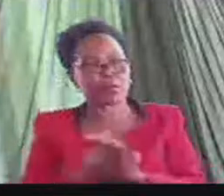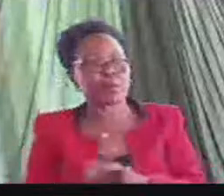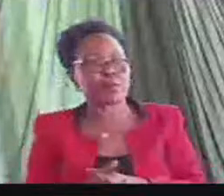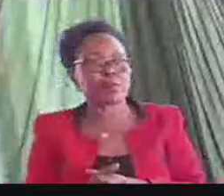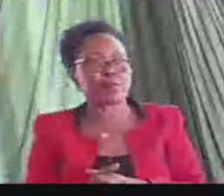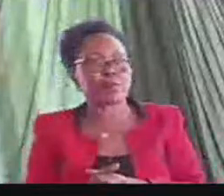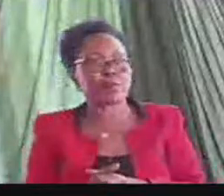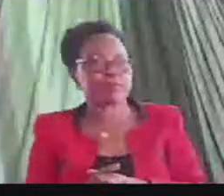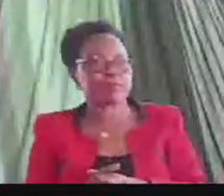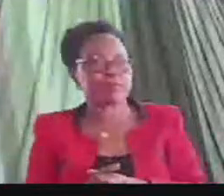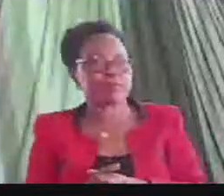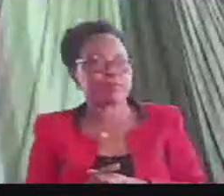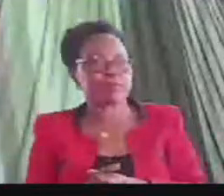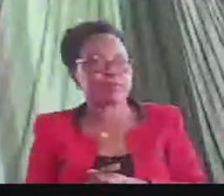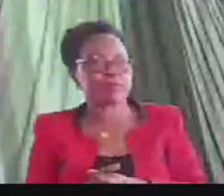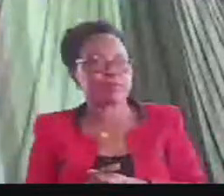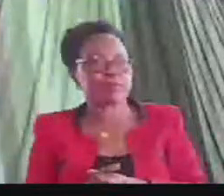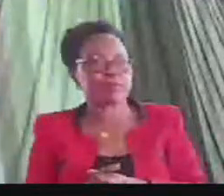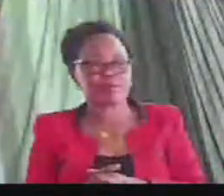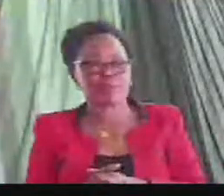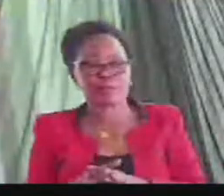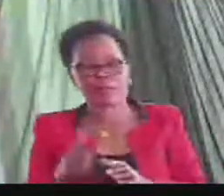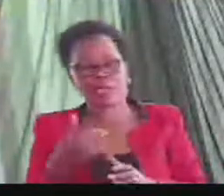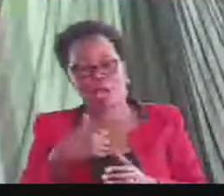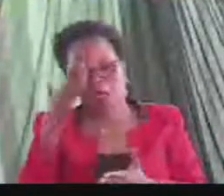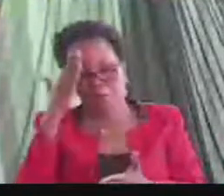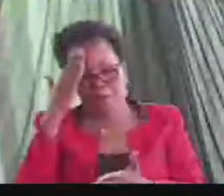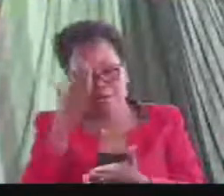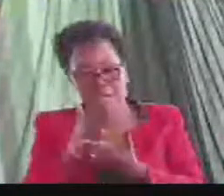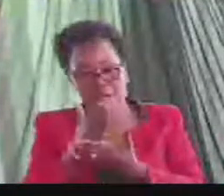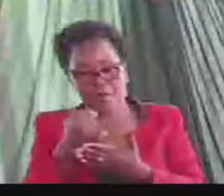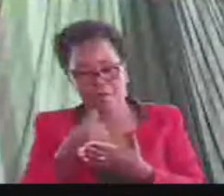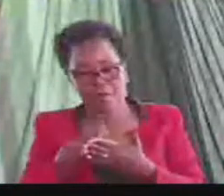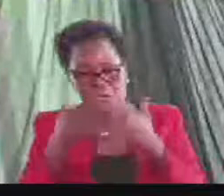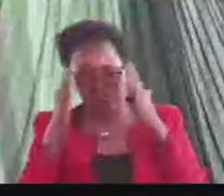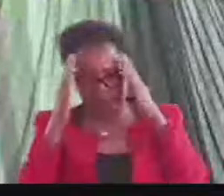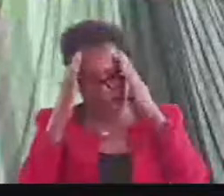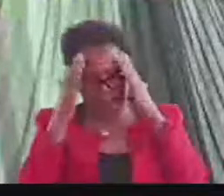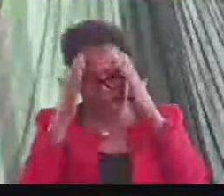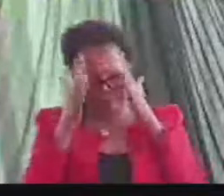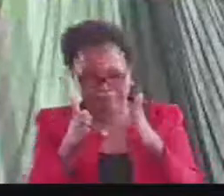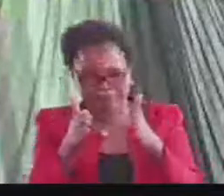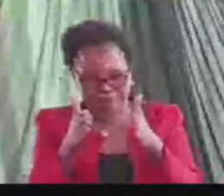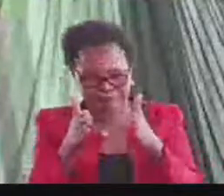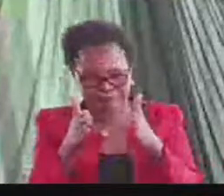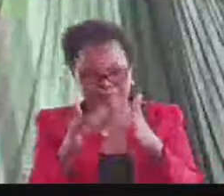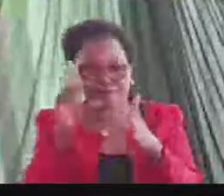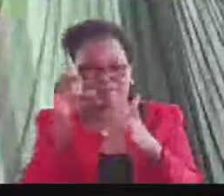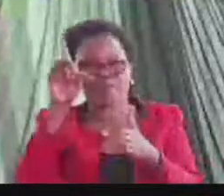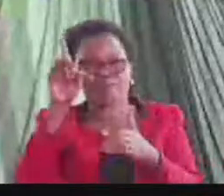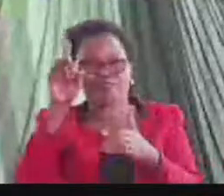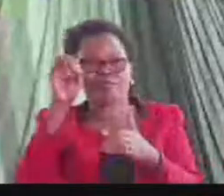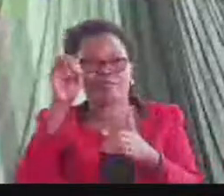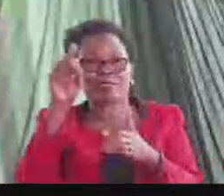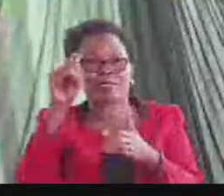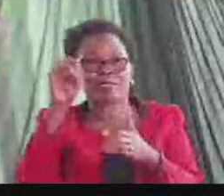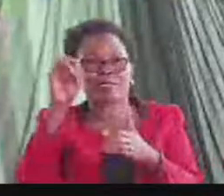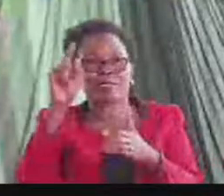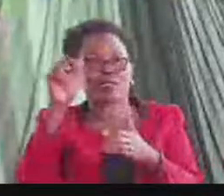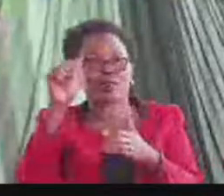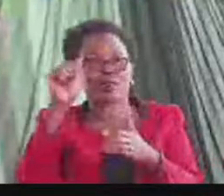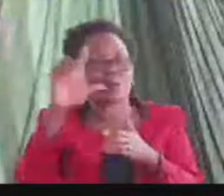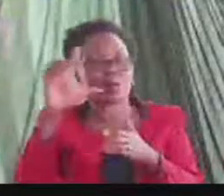I believe I should restrict myself to digitization, not to the wider aspect of the